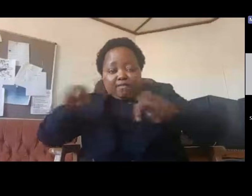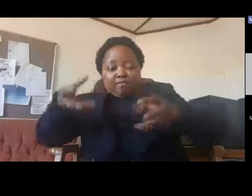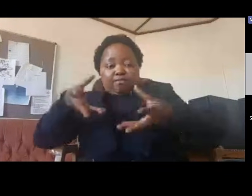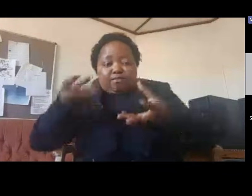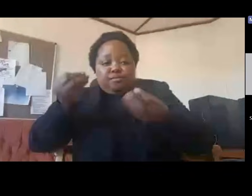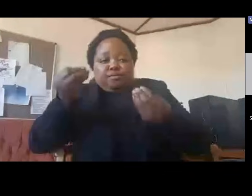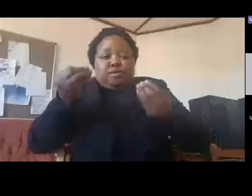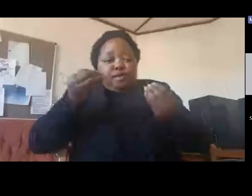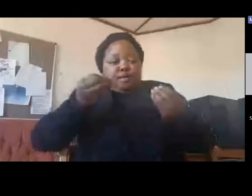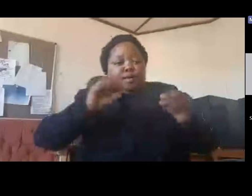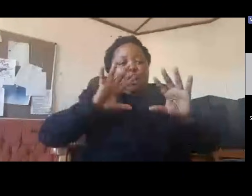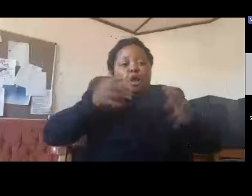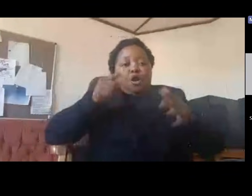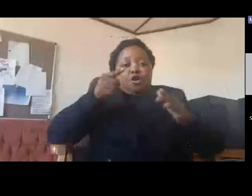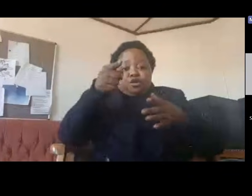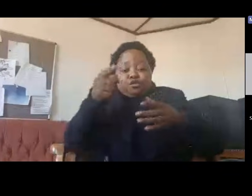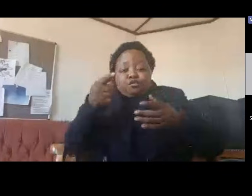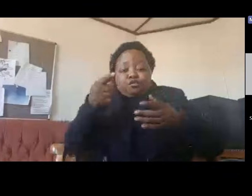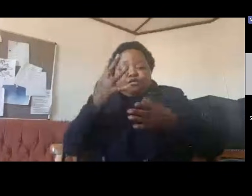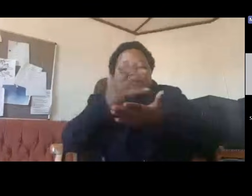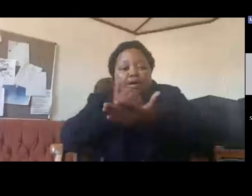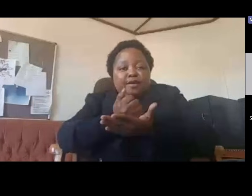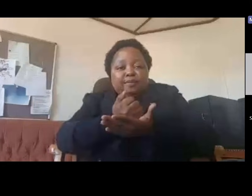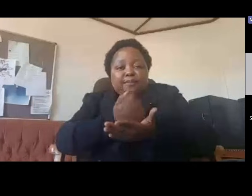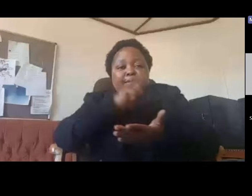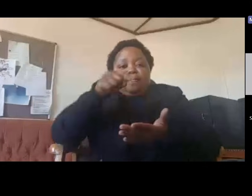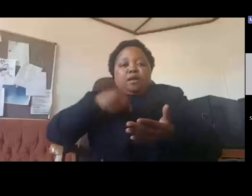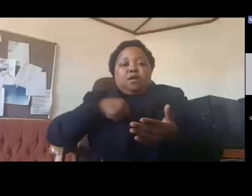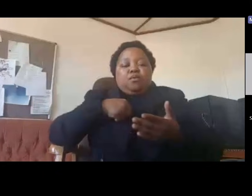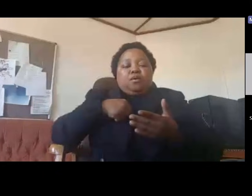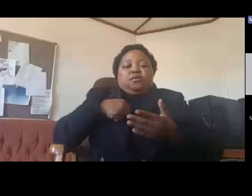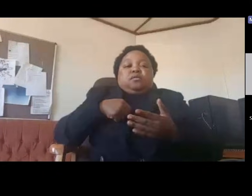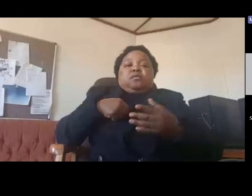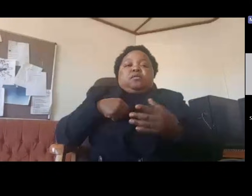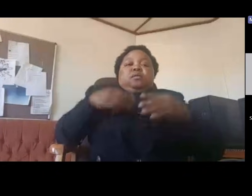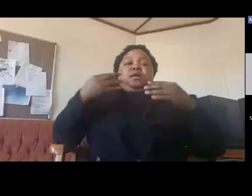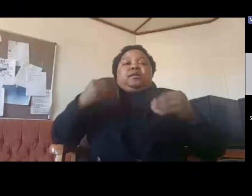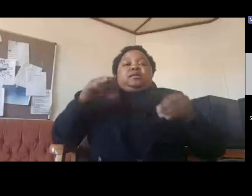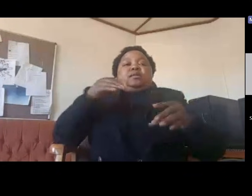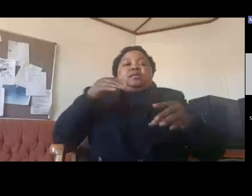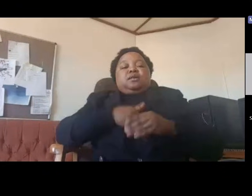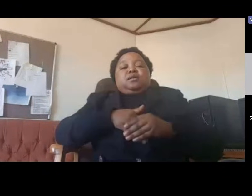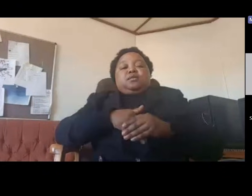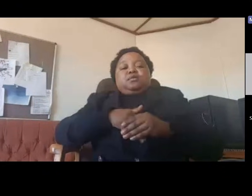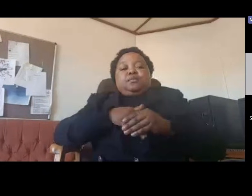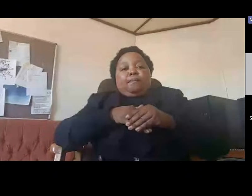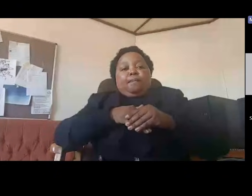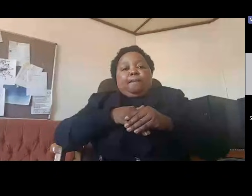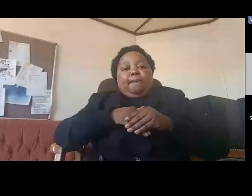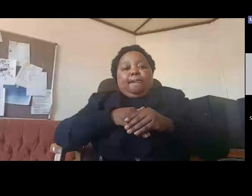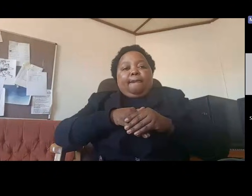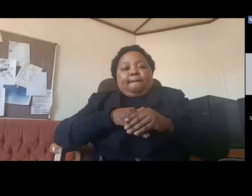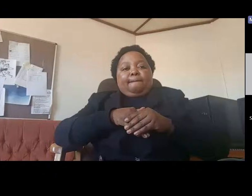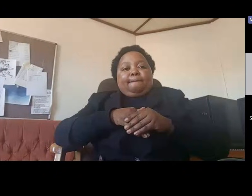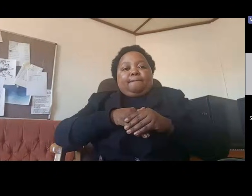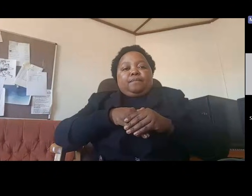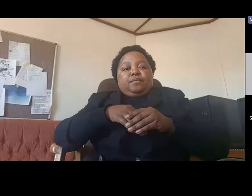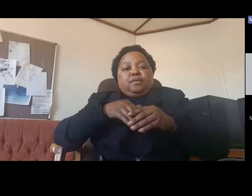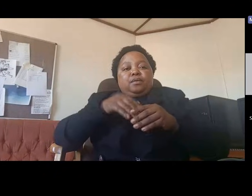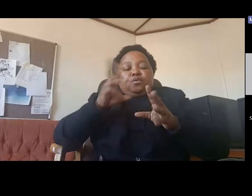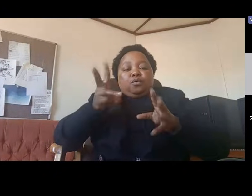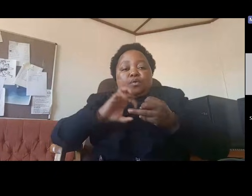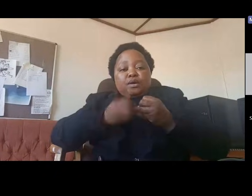How did you find our reason, perhaps inadvertently so, why we are responding cautiously